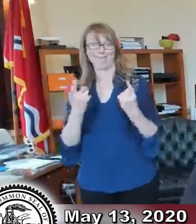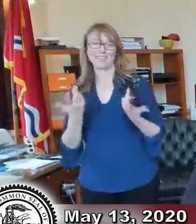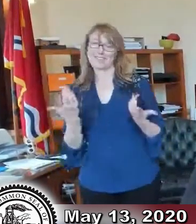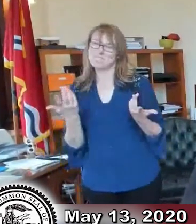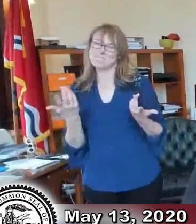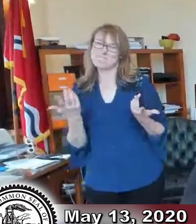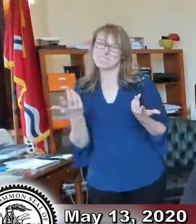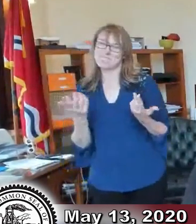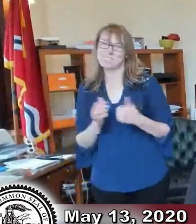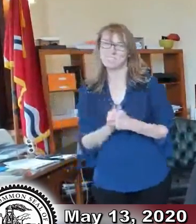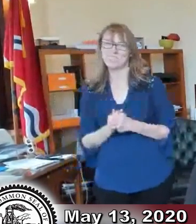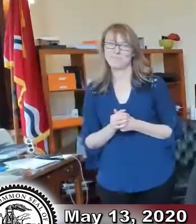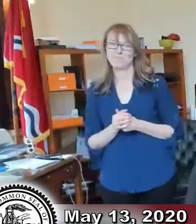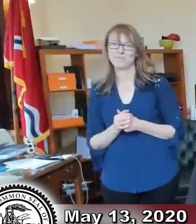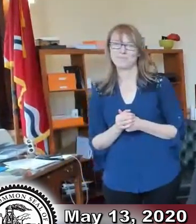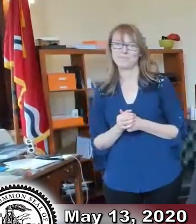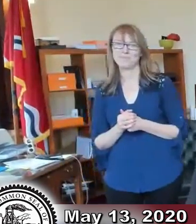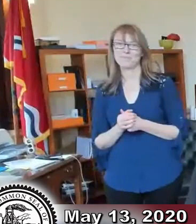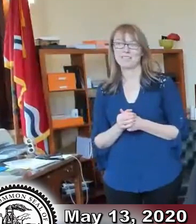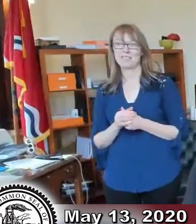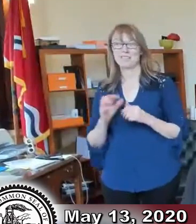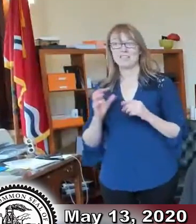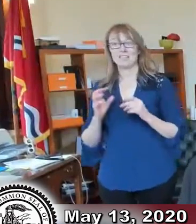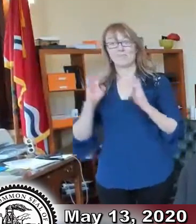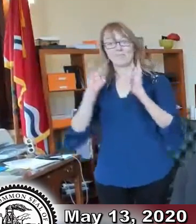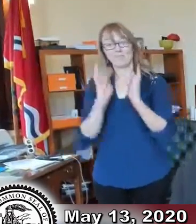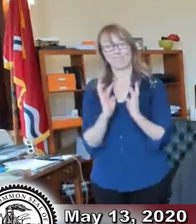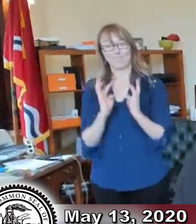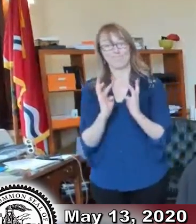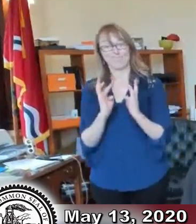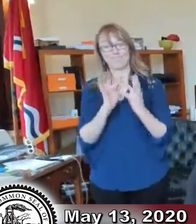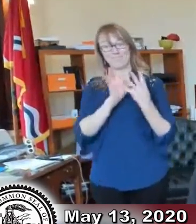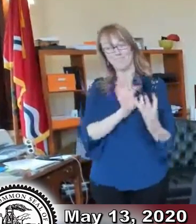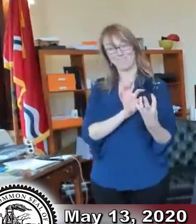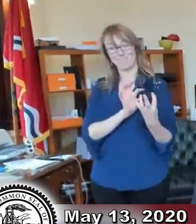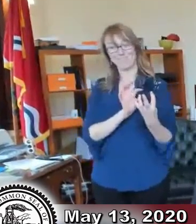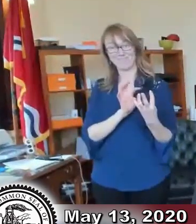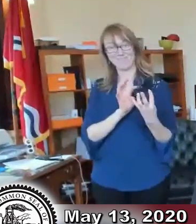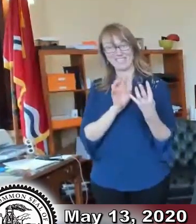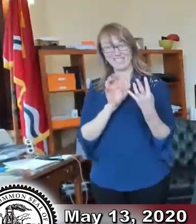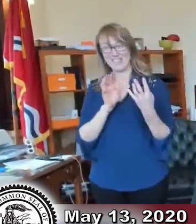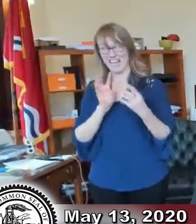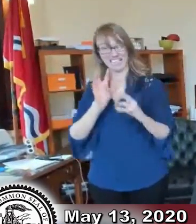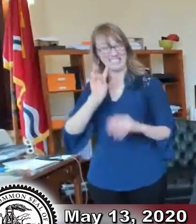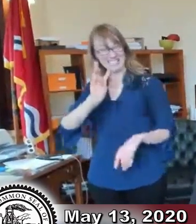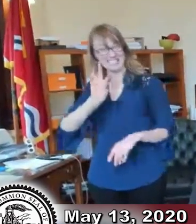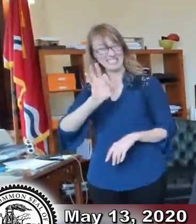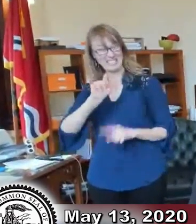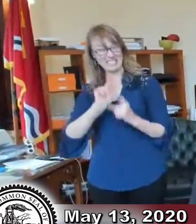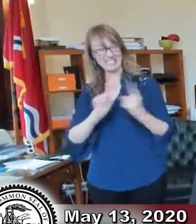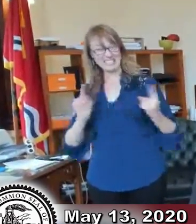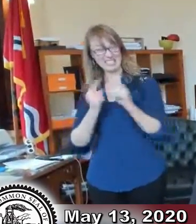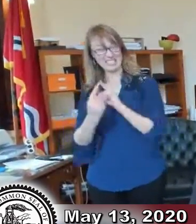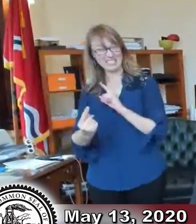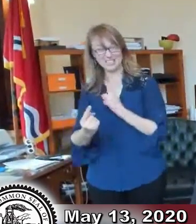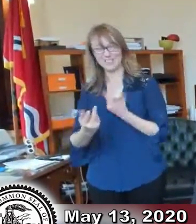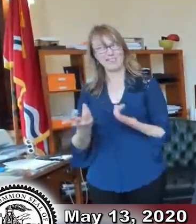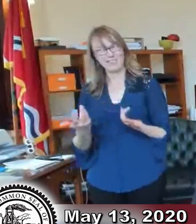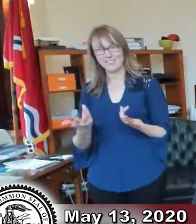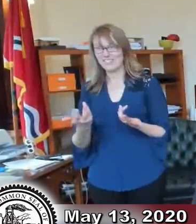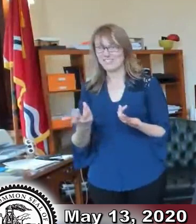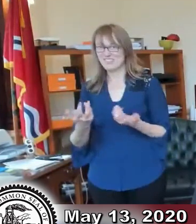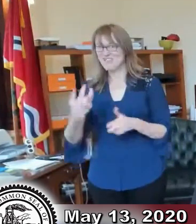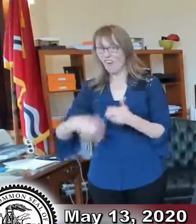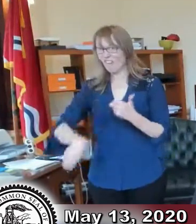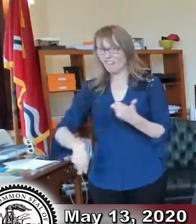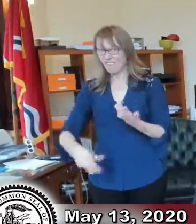big groups, pretty tough. This COVID thing is real, and it's